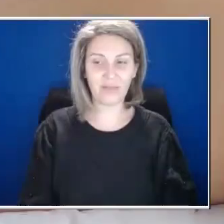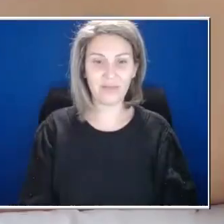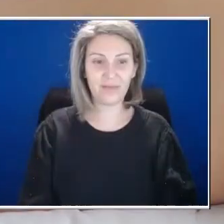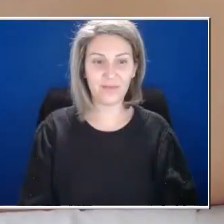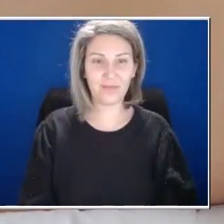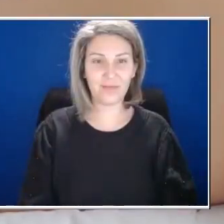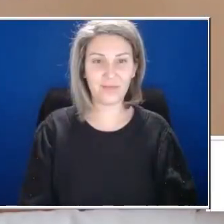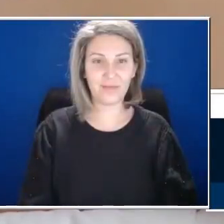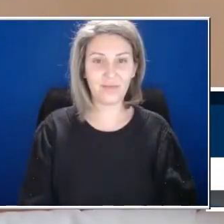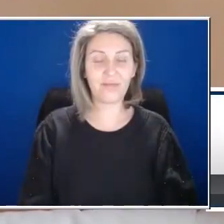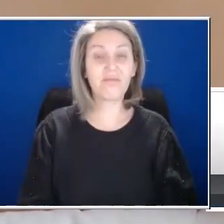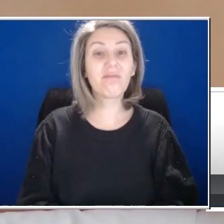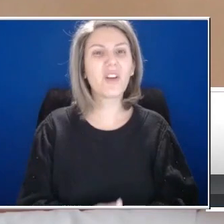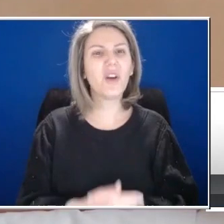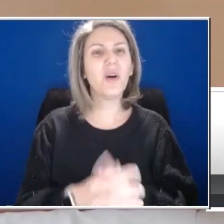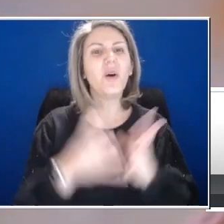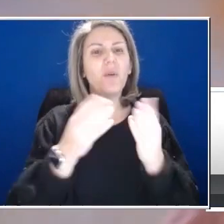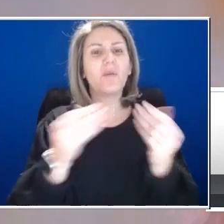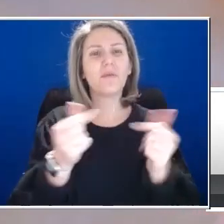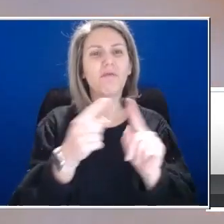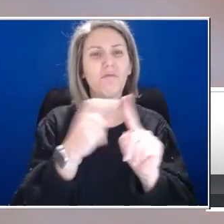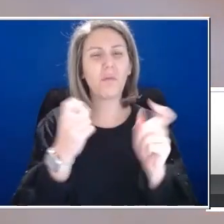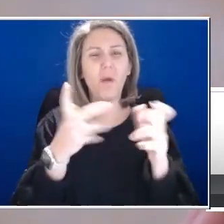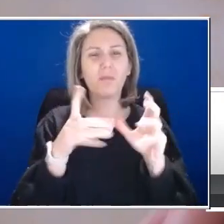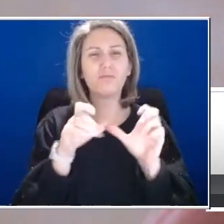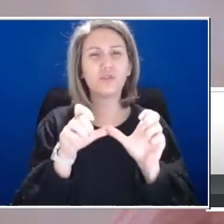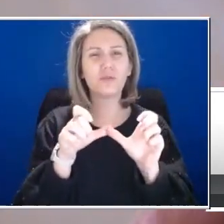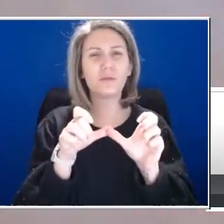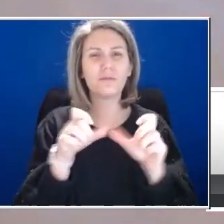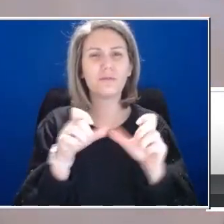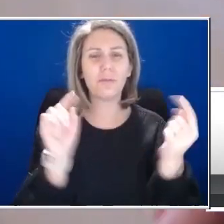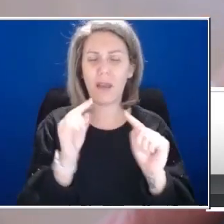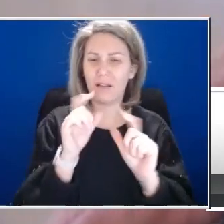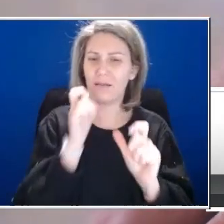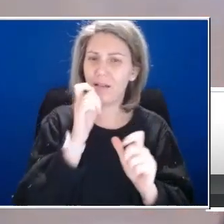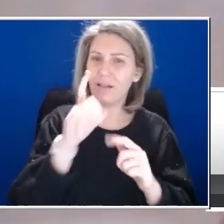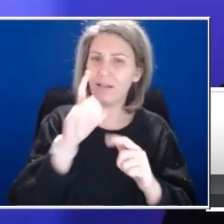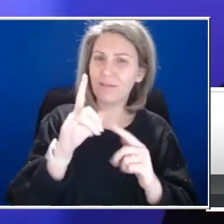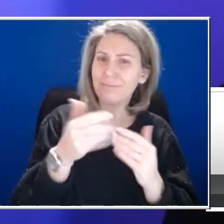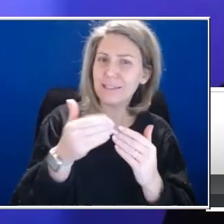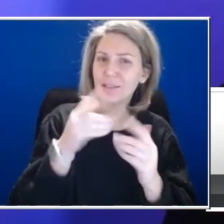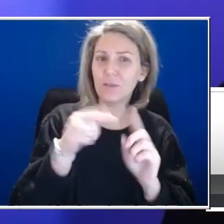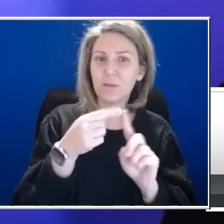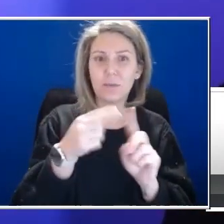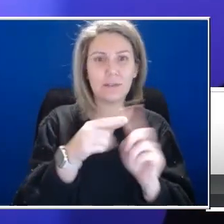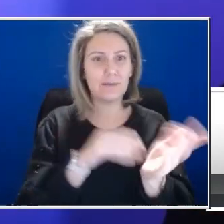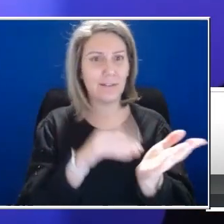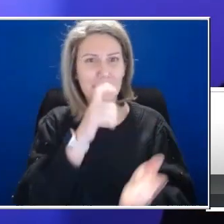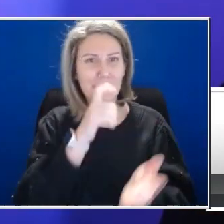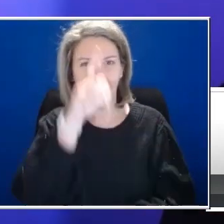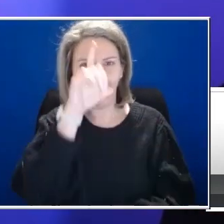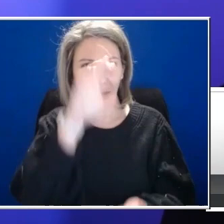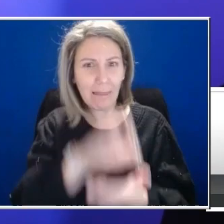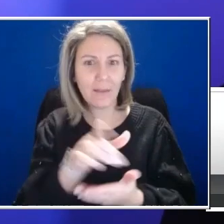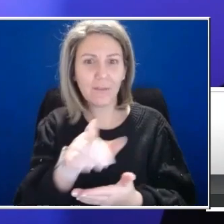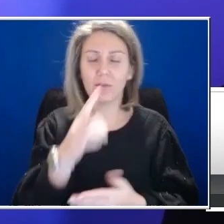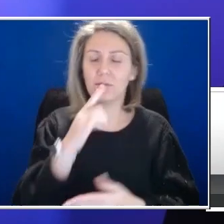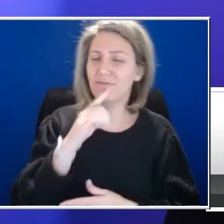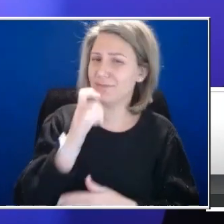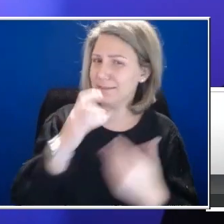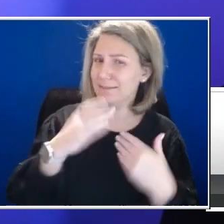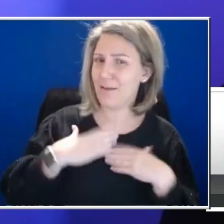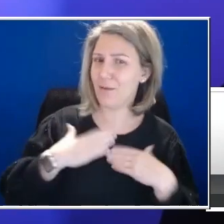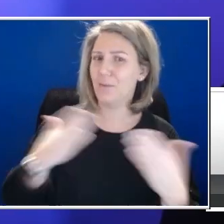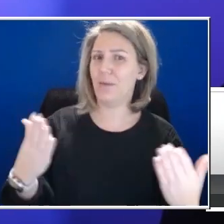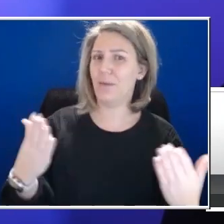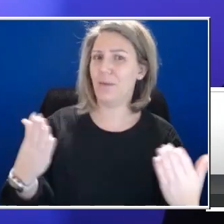seeking relief from persistent pain. It's not easy when doctors don't believe you. I was not willing to